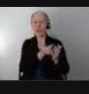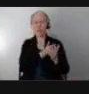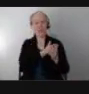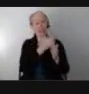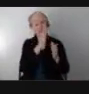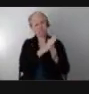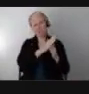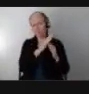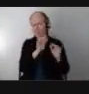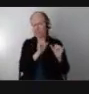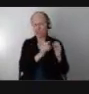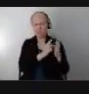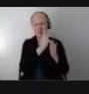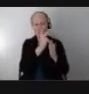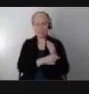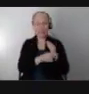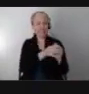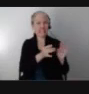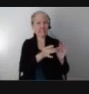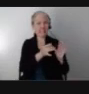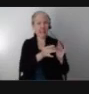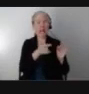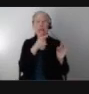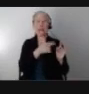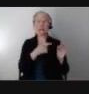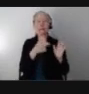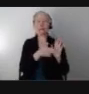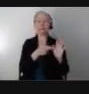me about the experience of being the token